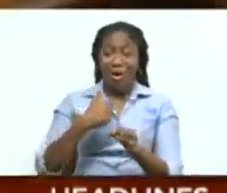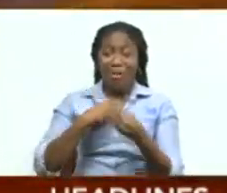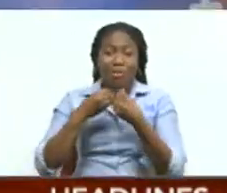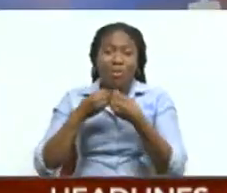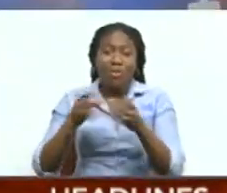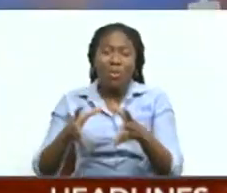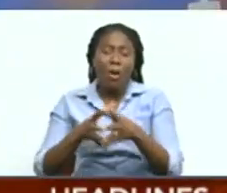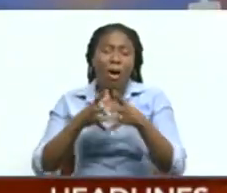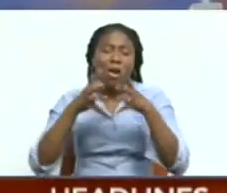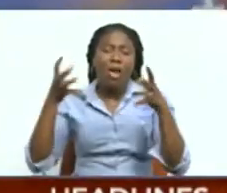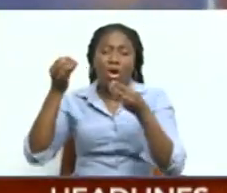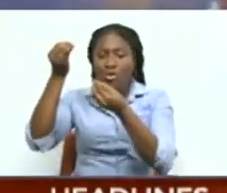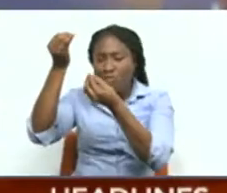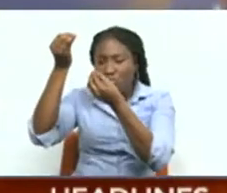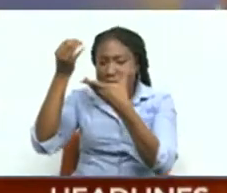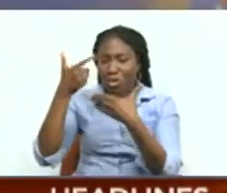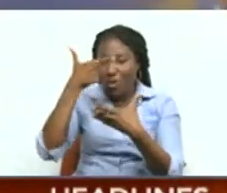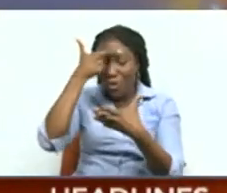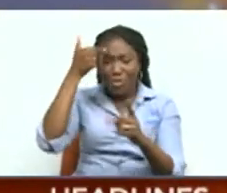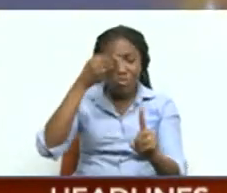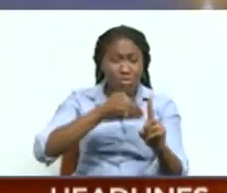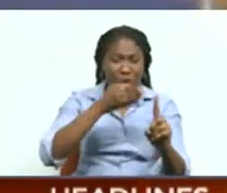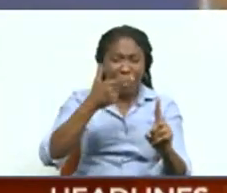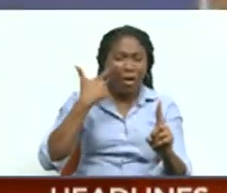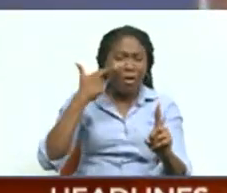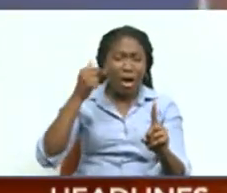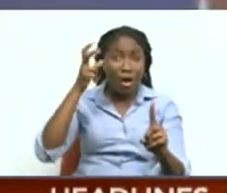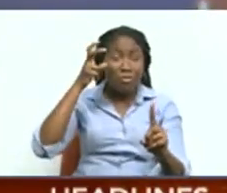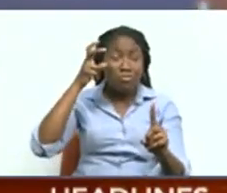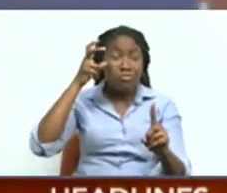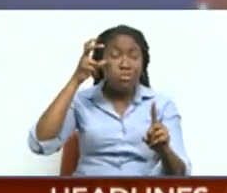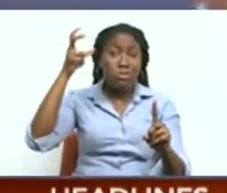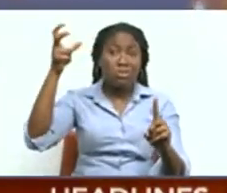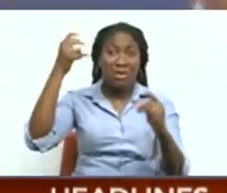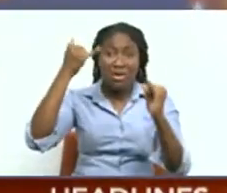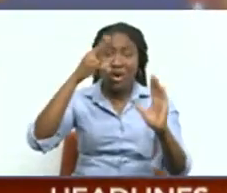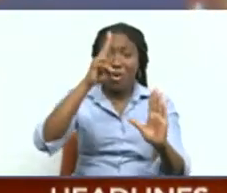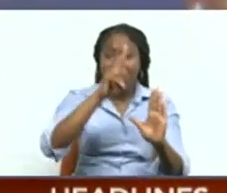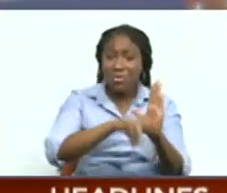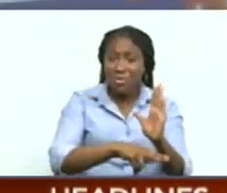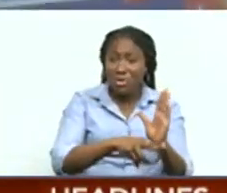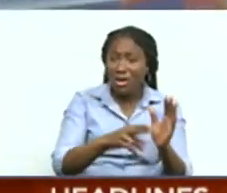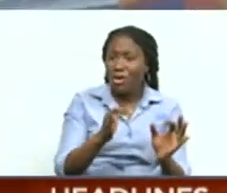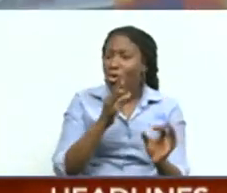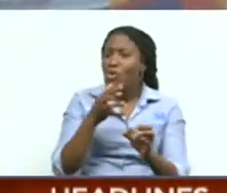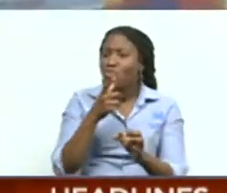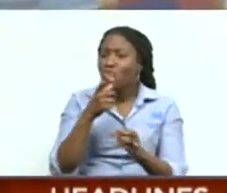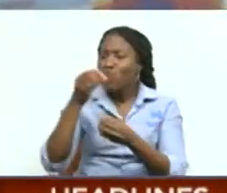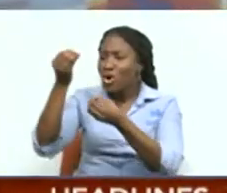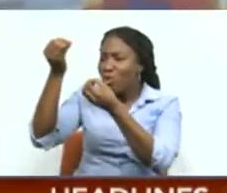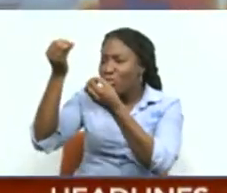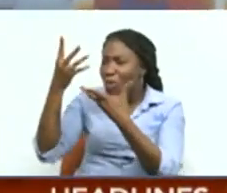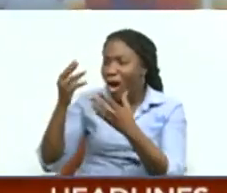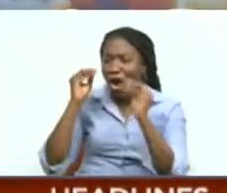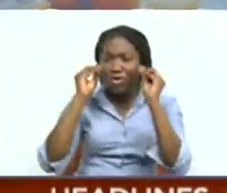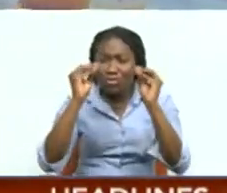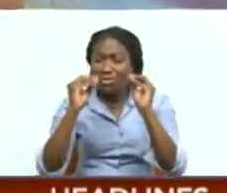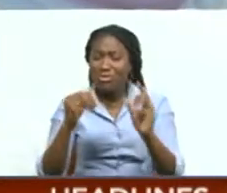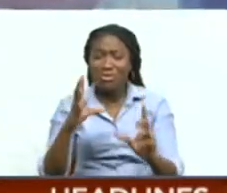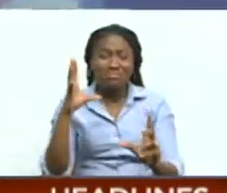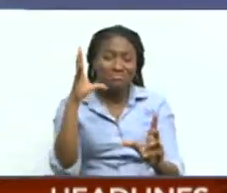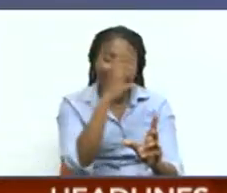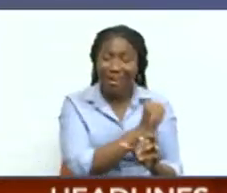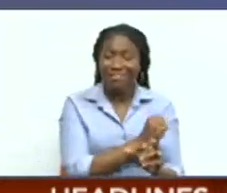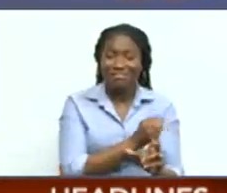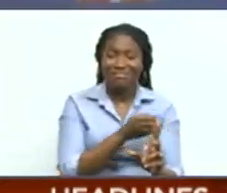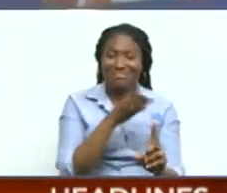Dumas. The distinguished former diplomat and head of the public service died on March 7th at the age of 88. His final rites